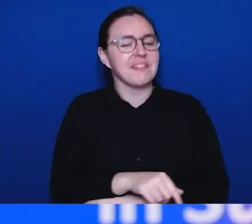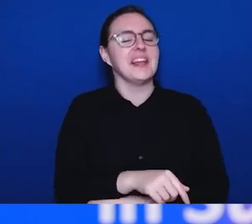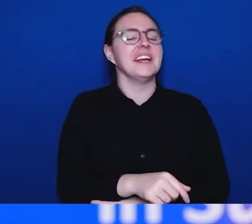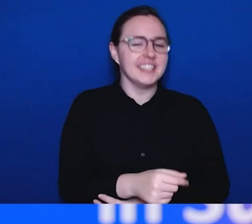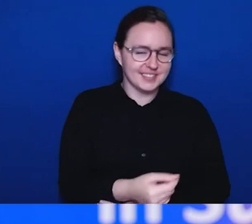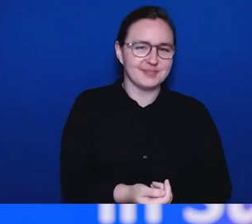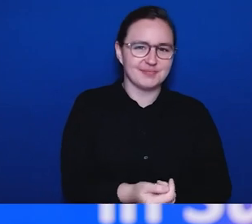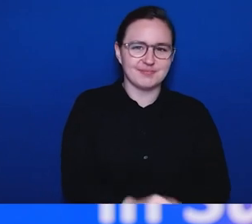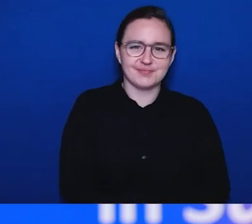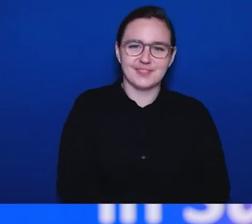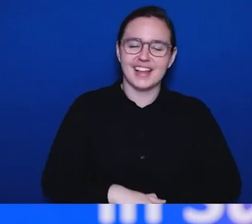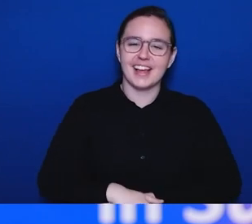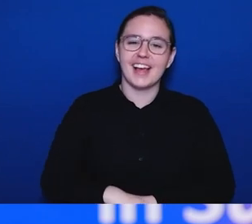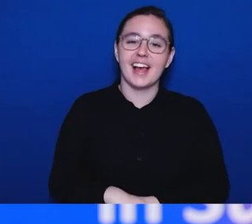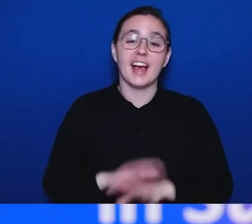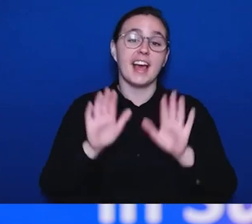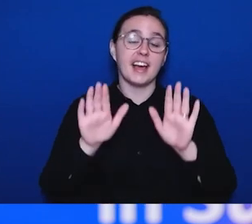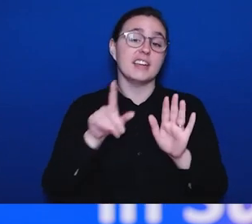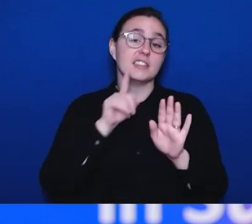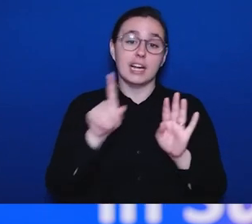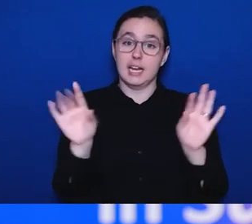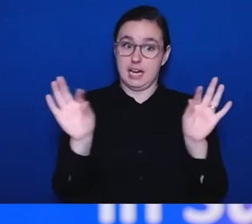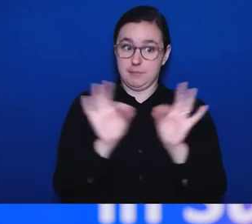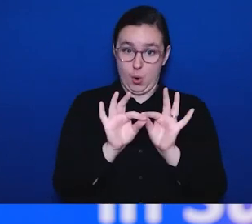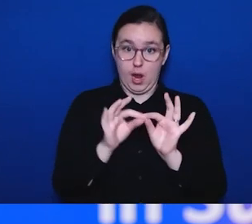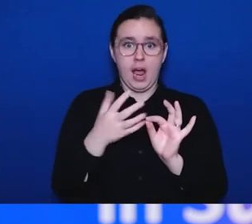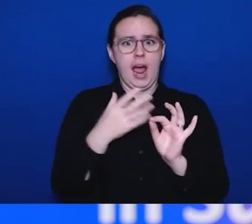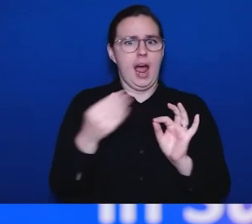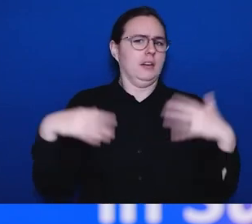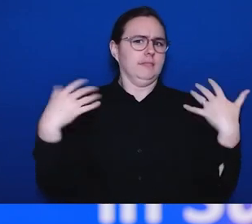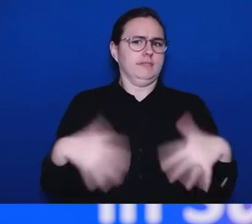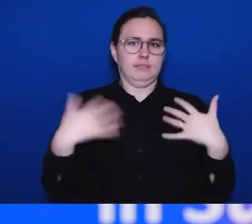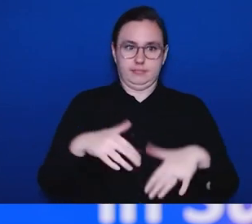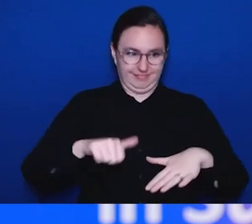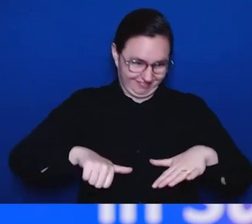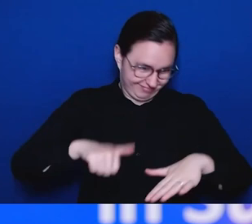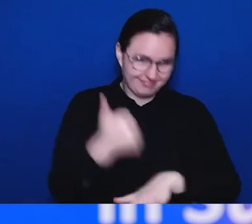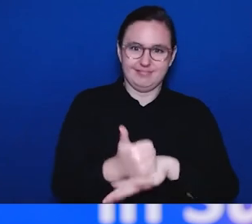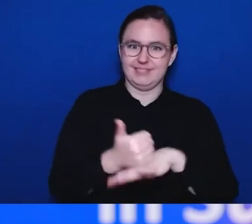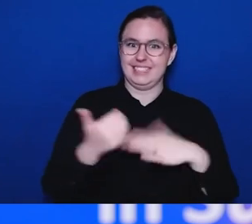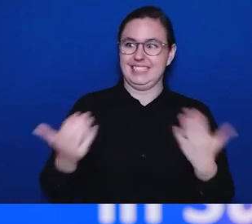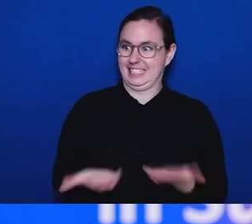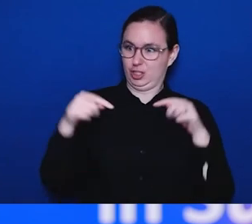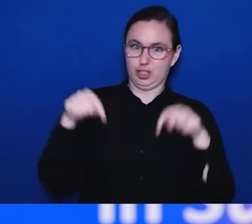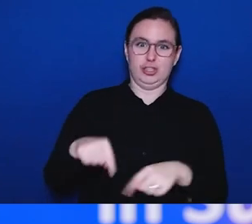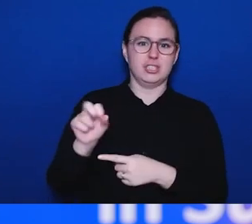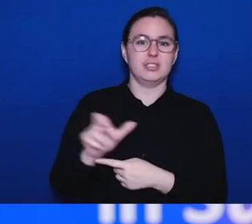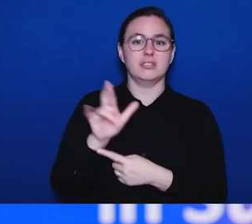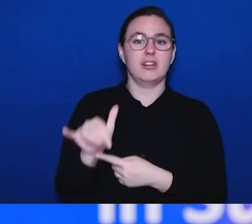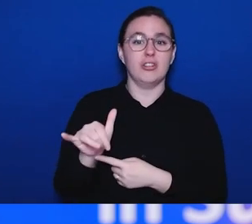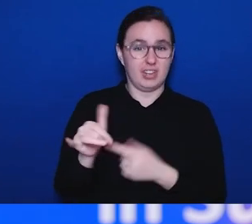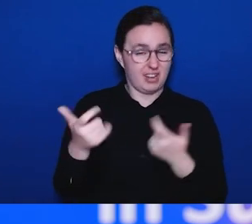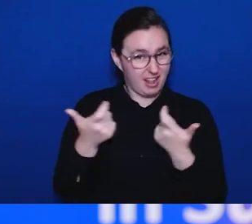David wasn't around yet. The Premier wasn't around yet. And it's not remarkable. It is remarkable, I think, and important